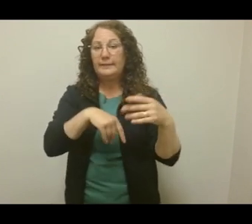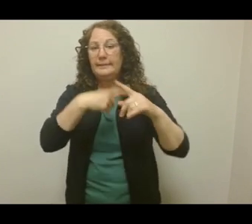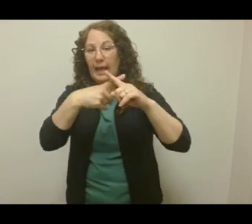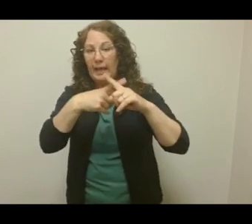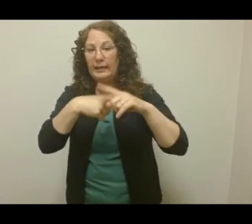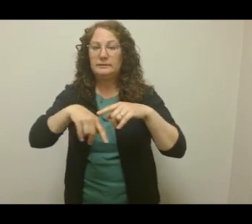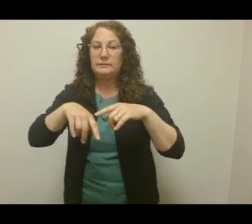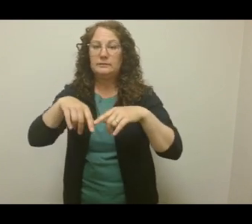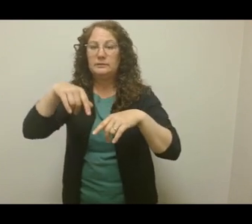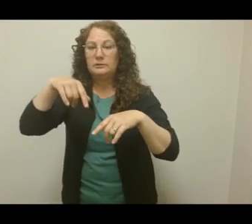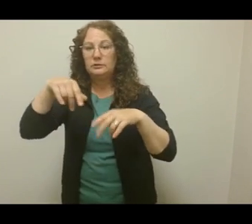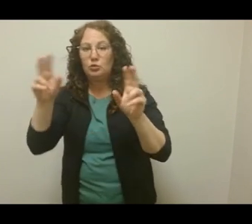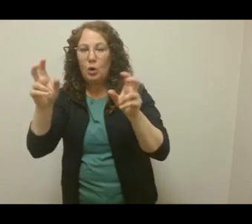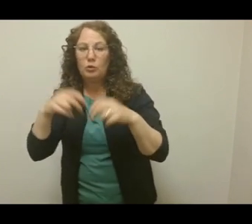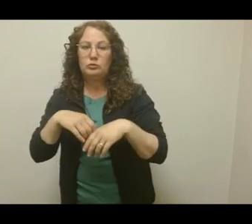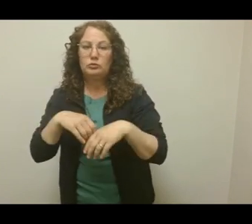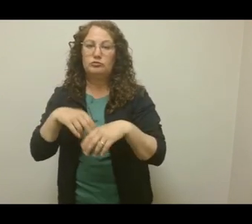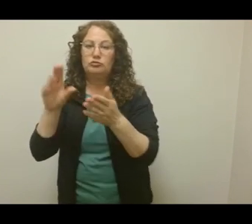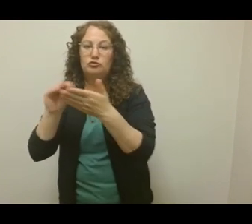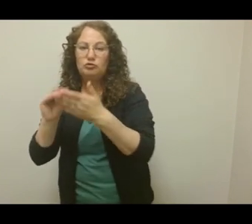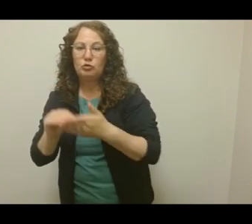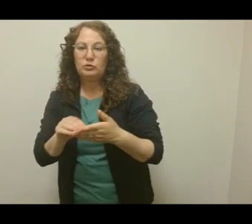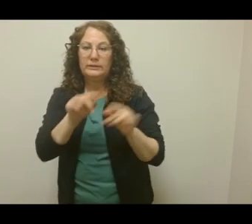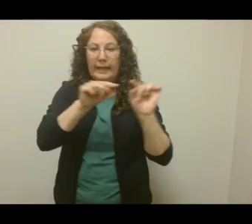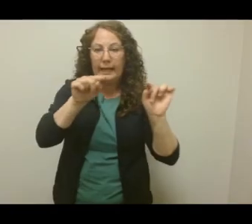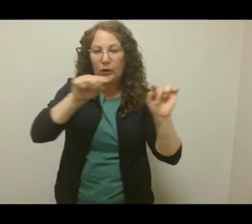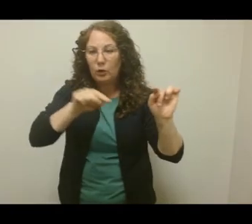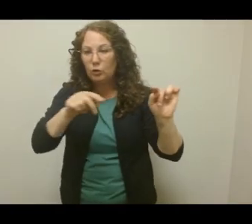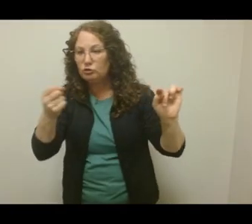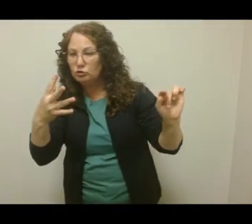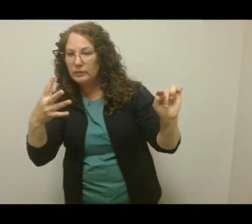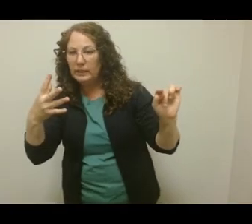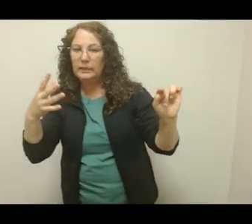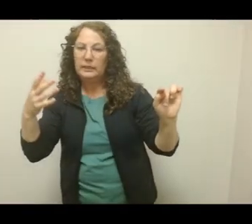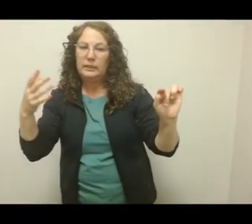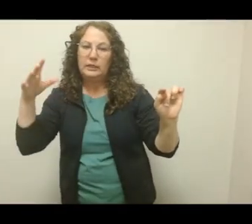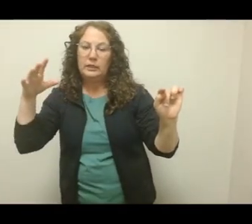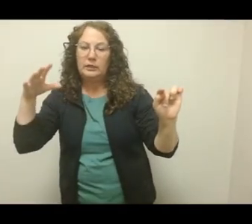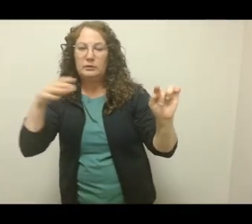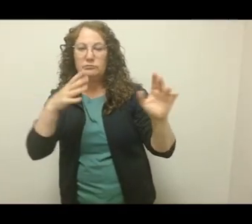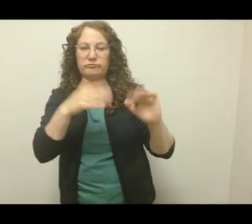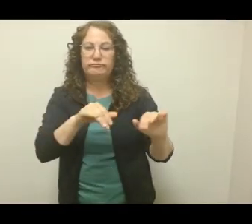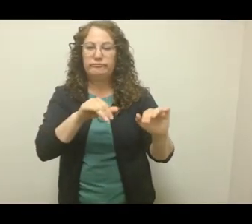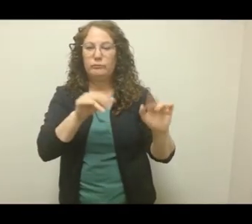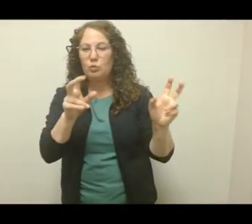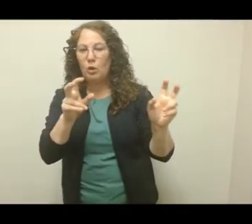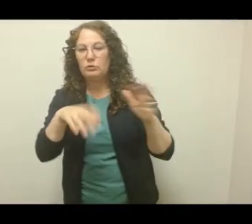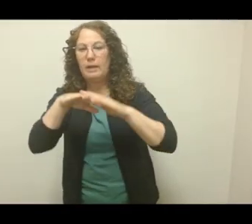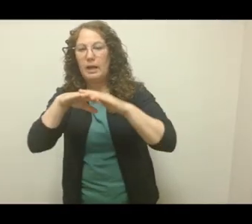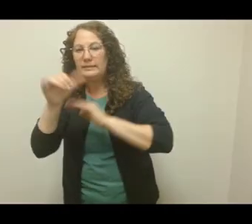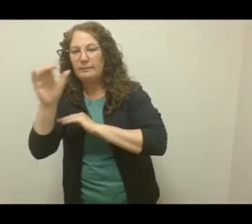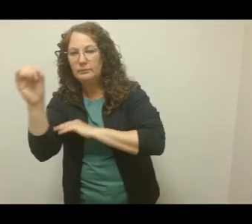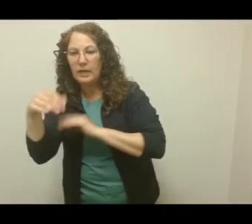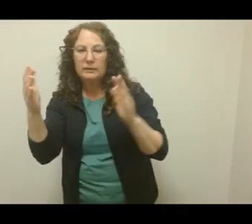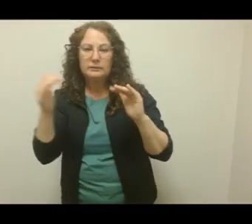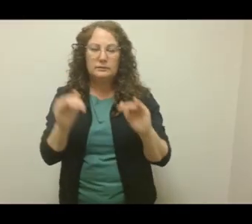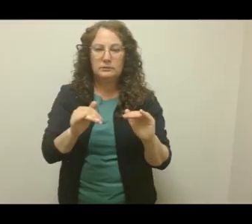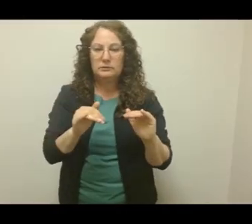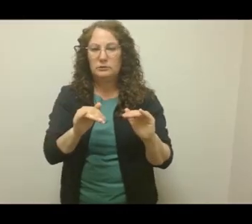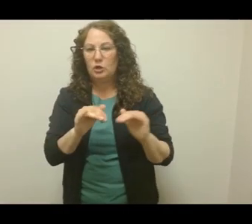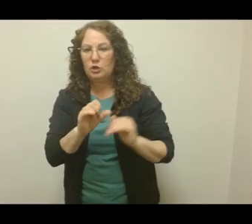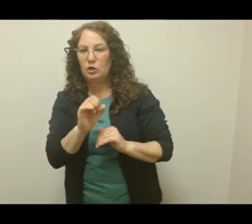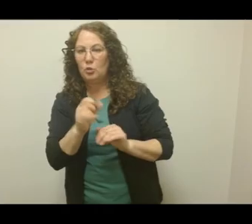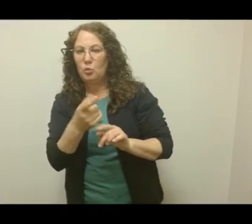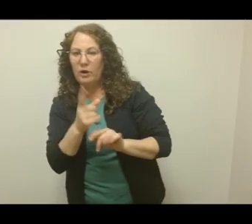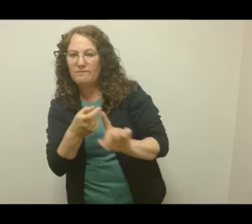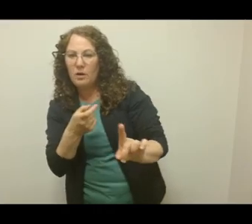notes, arrow, too many quotes in papers, quotes max 10%, and then a little note about the source, where you